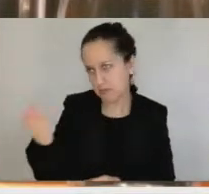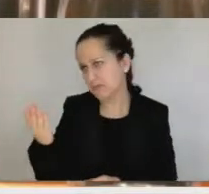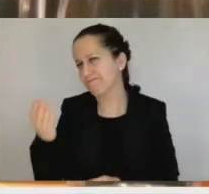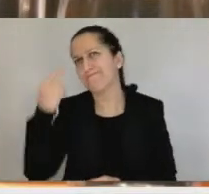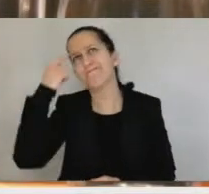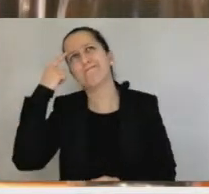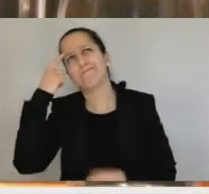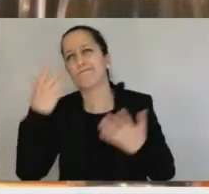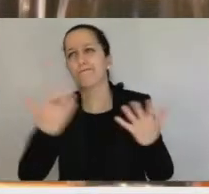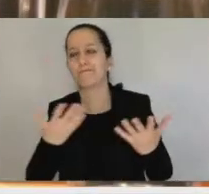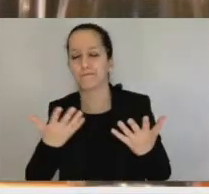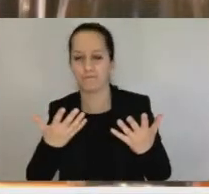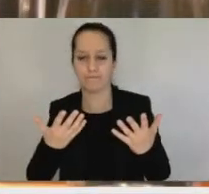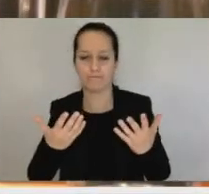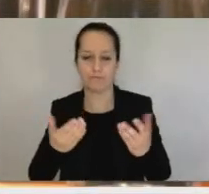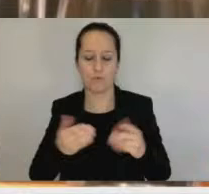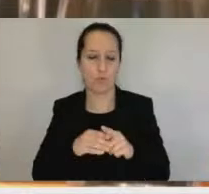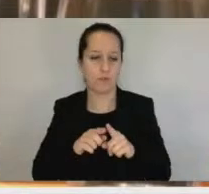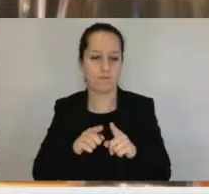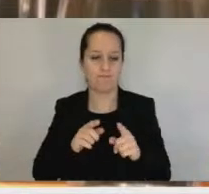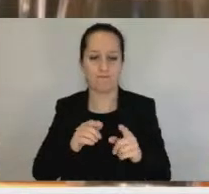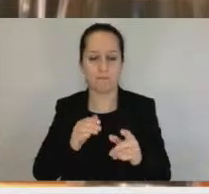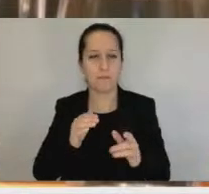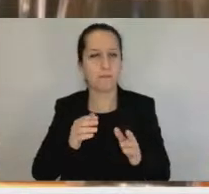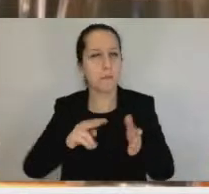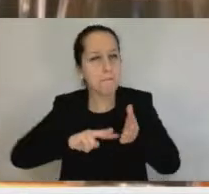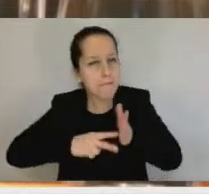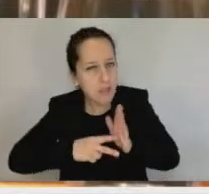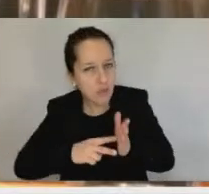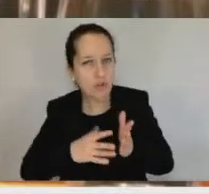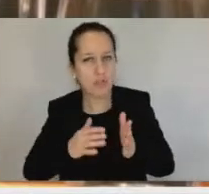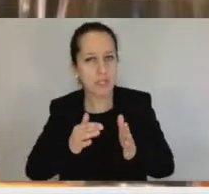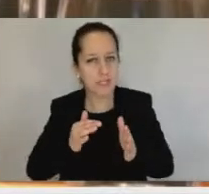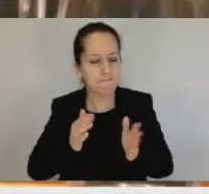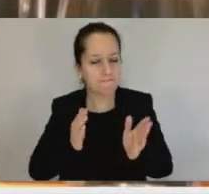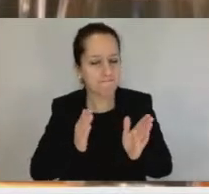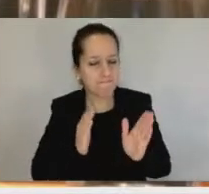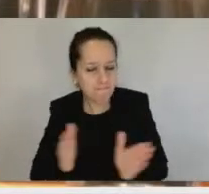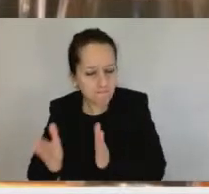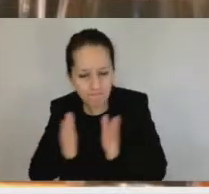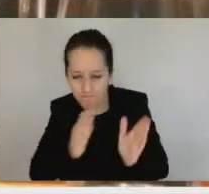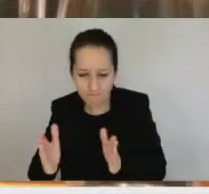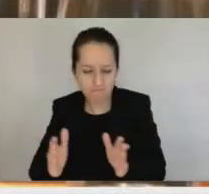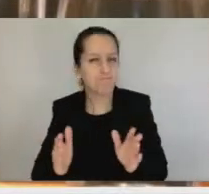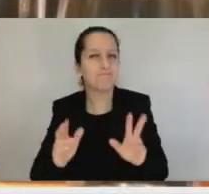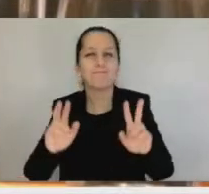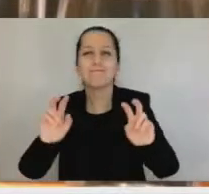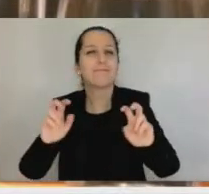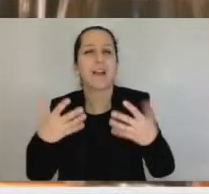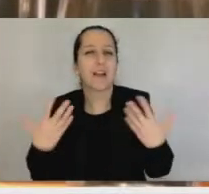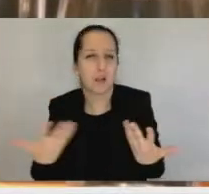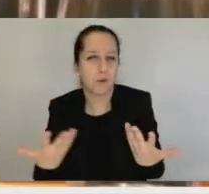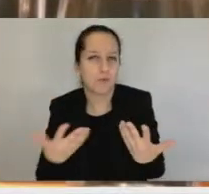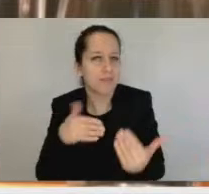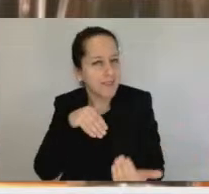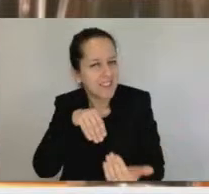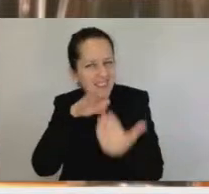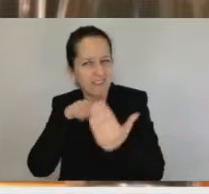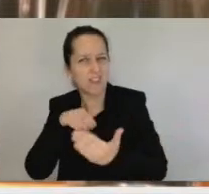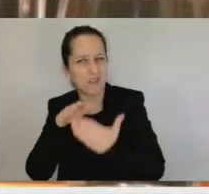What are the methodological or other kind of challenges that